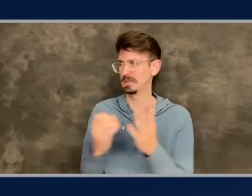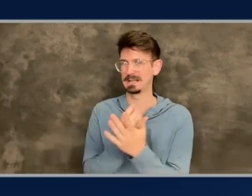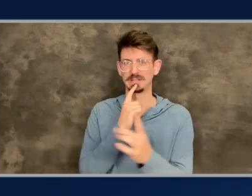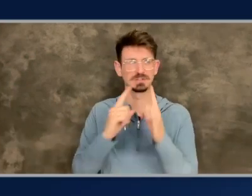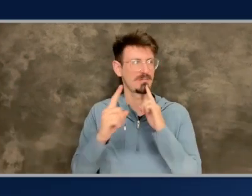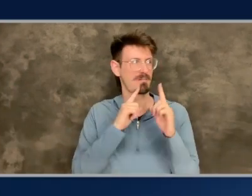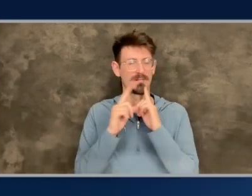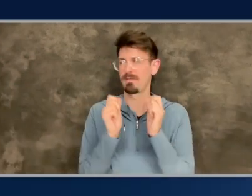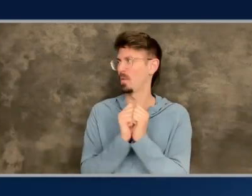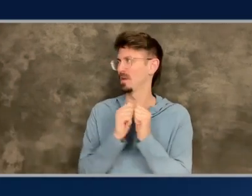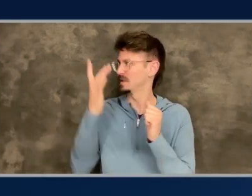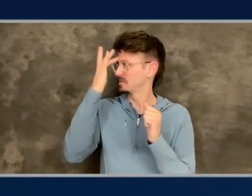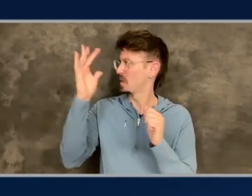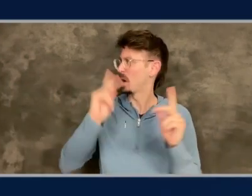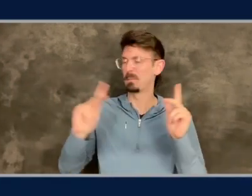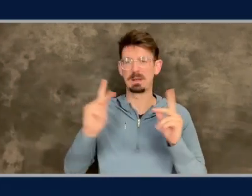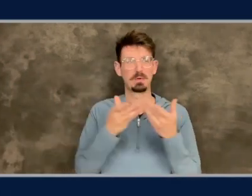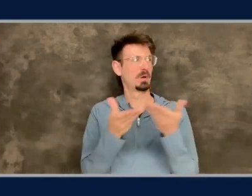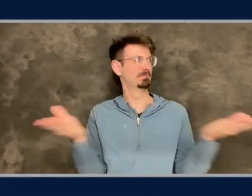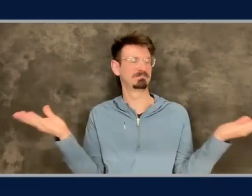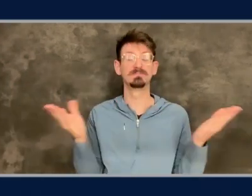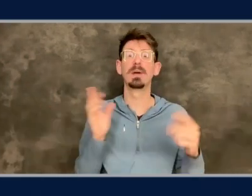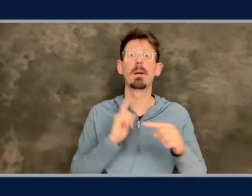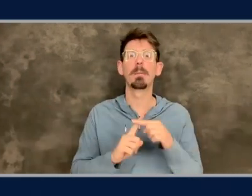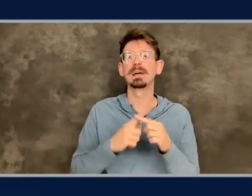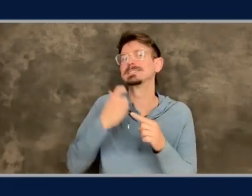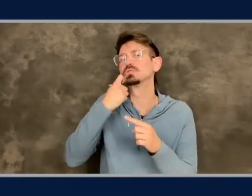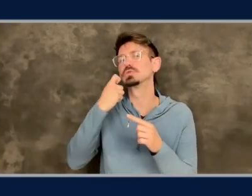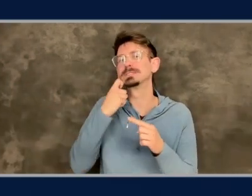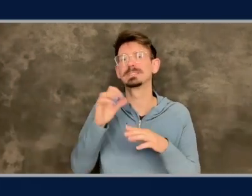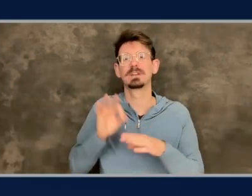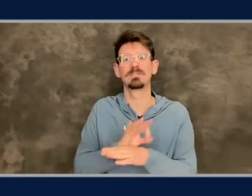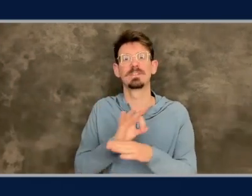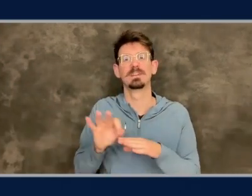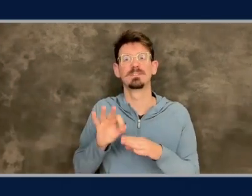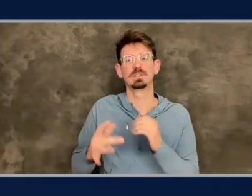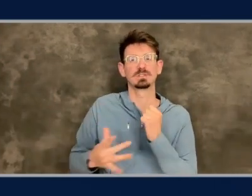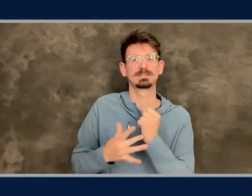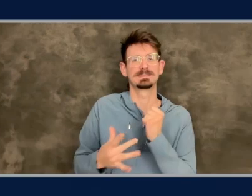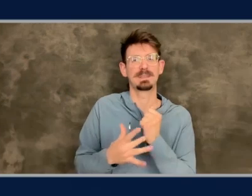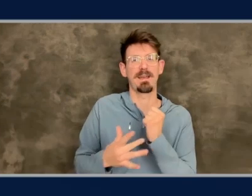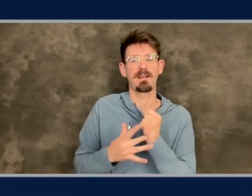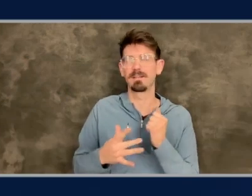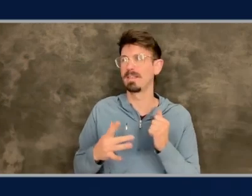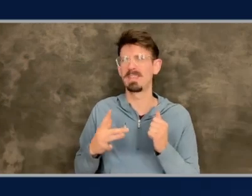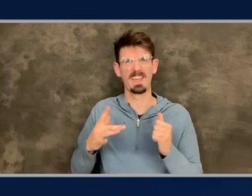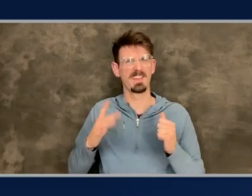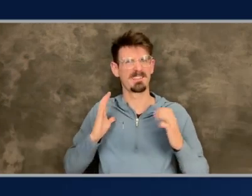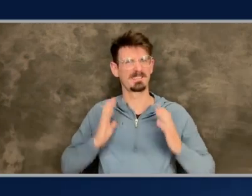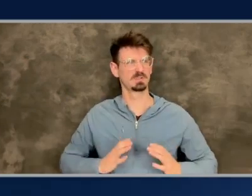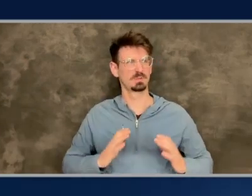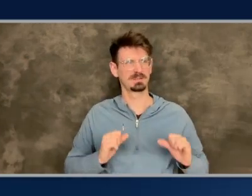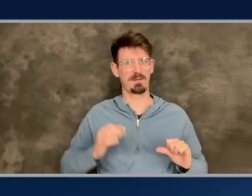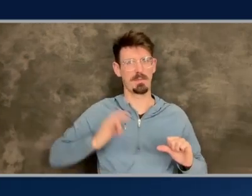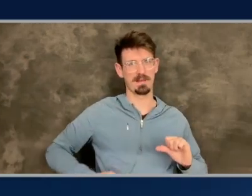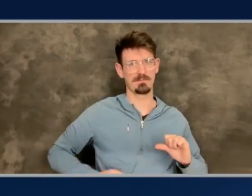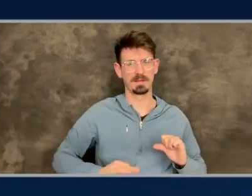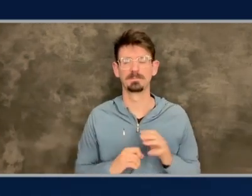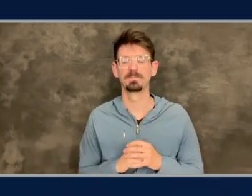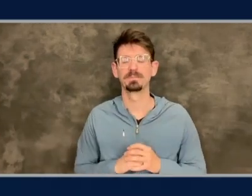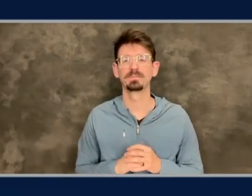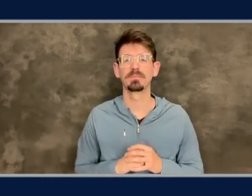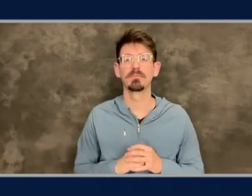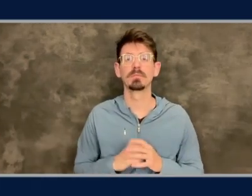true. that we have here. That's true. And talk about some of the latest features that our customers get to benefit from. Absolutely. So I'm pretty excited. And I have a